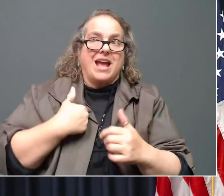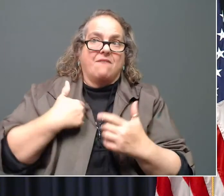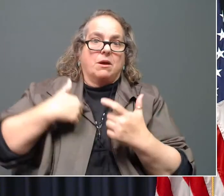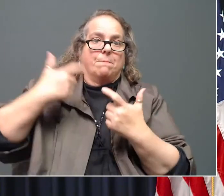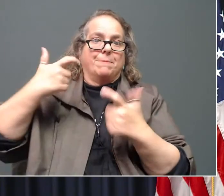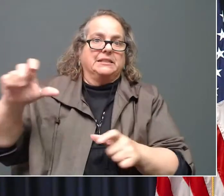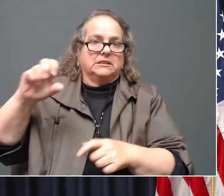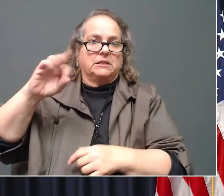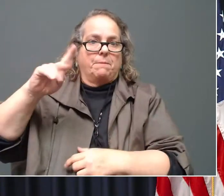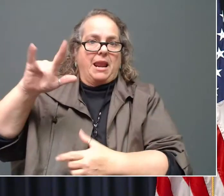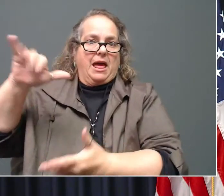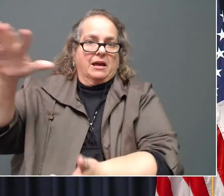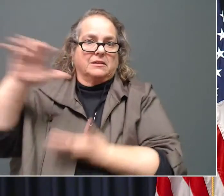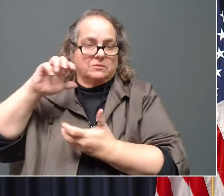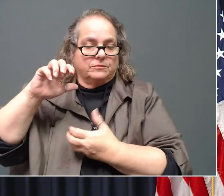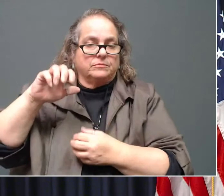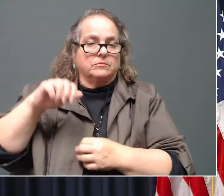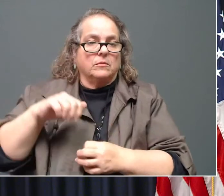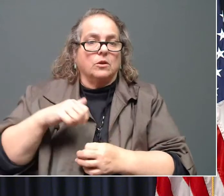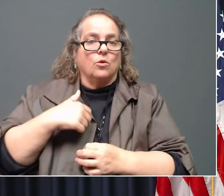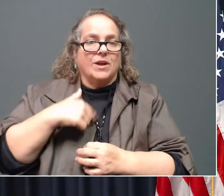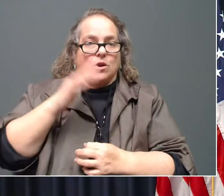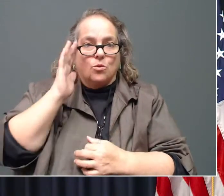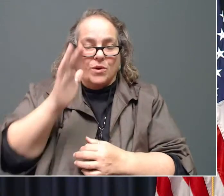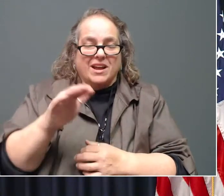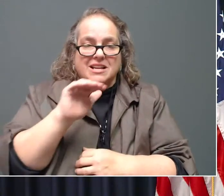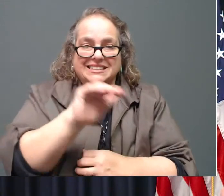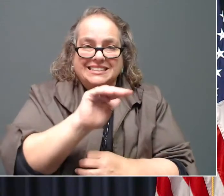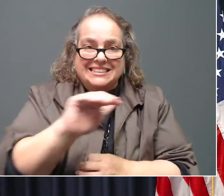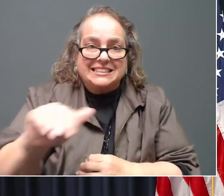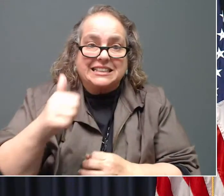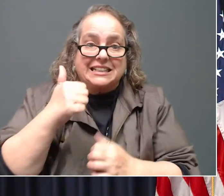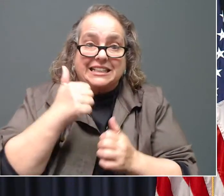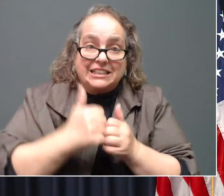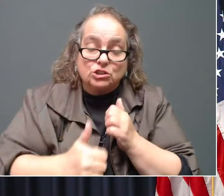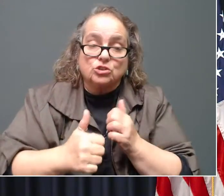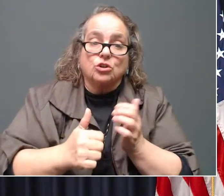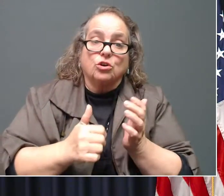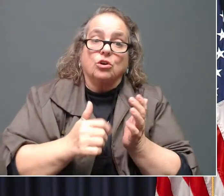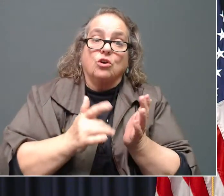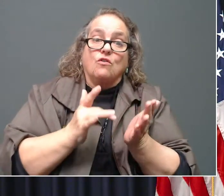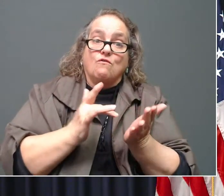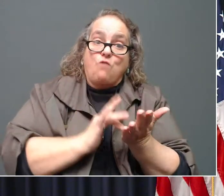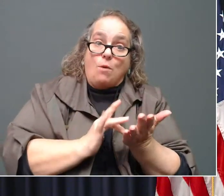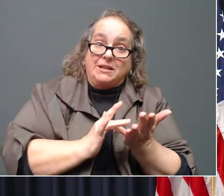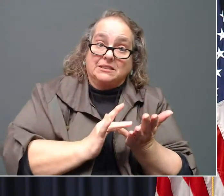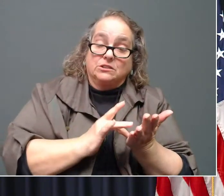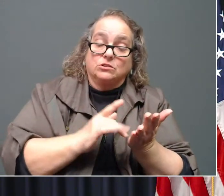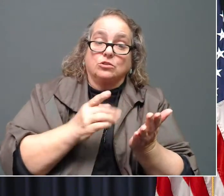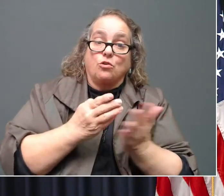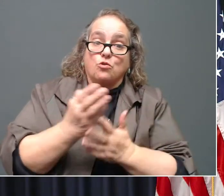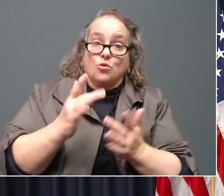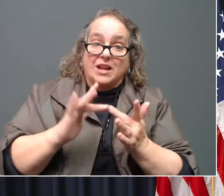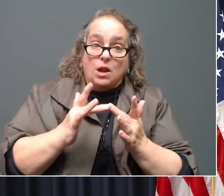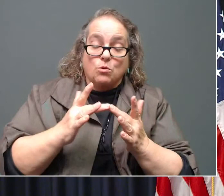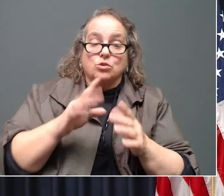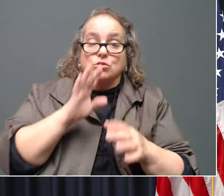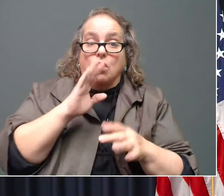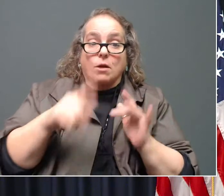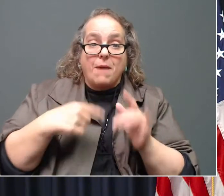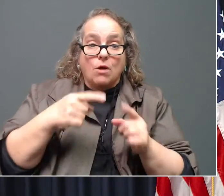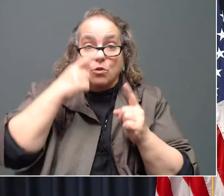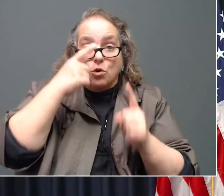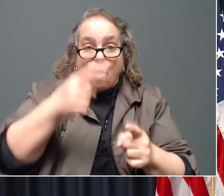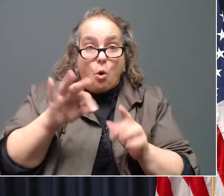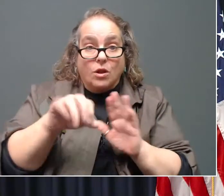We're going to be reaching out to each individual pharmacy through the network, talking about the goals of the state that we want them